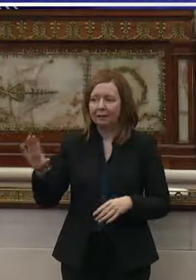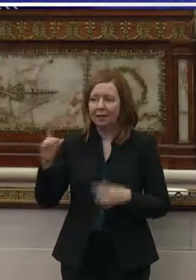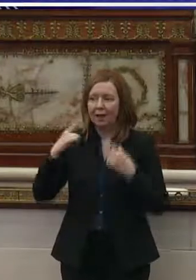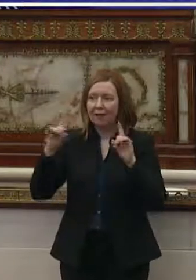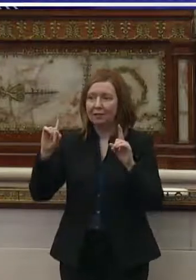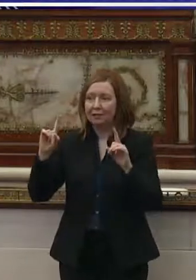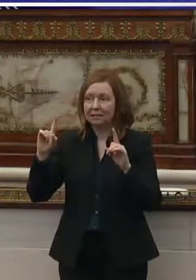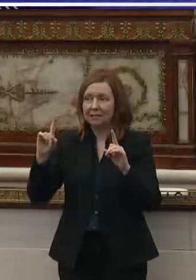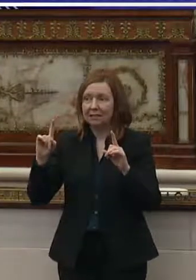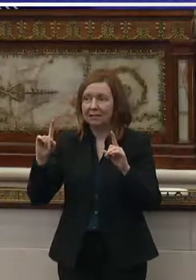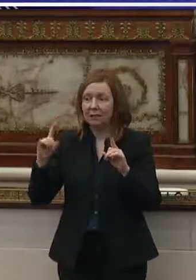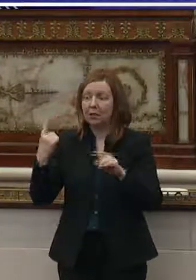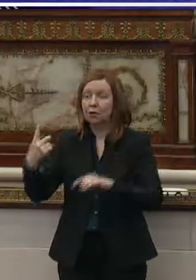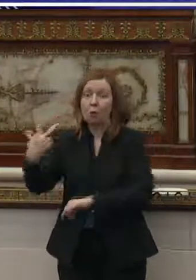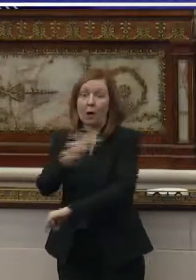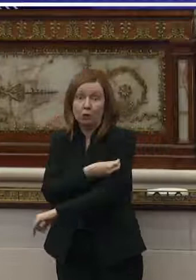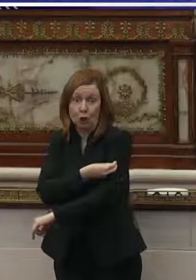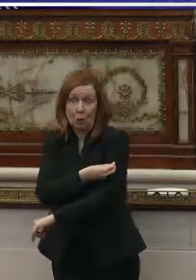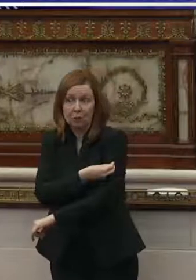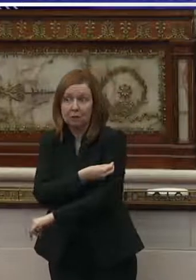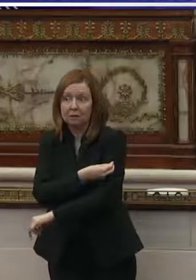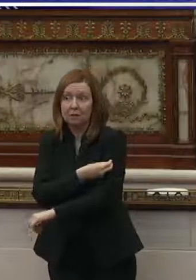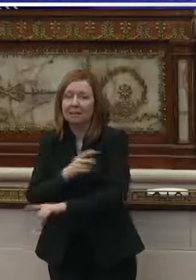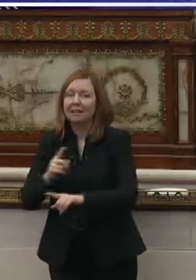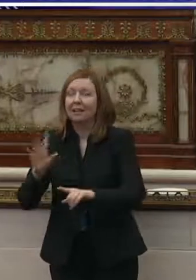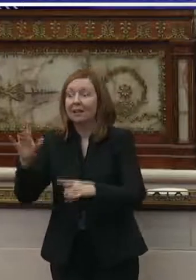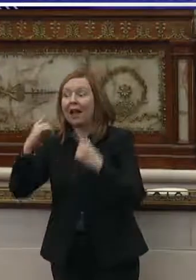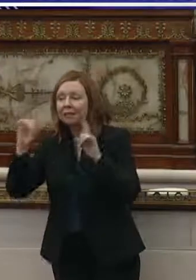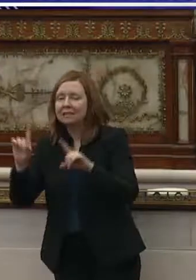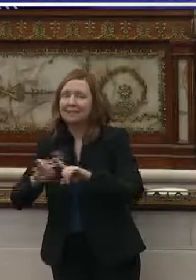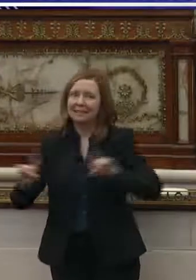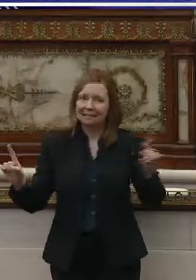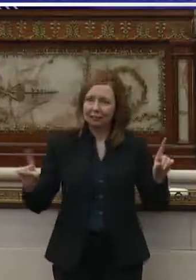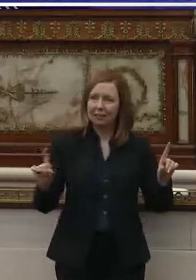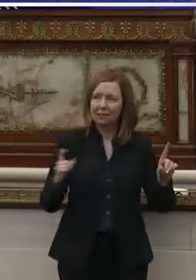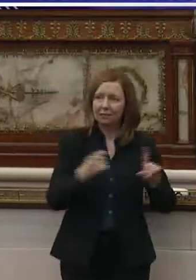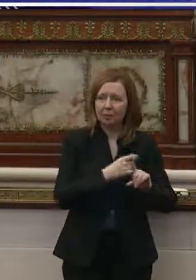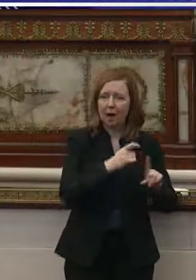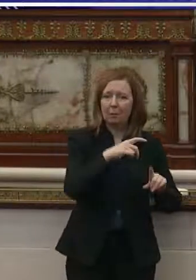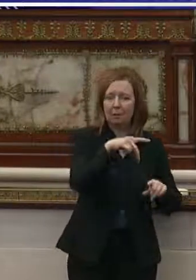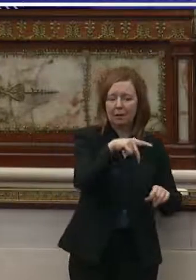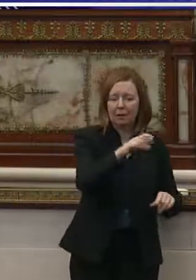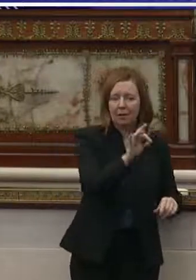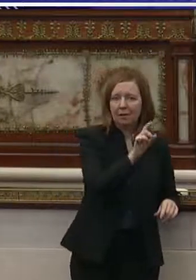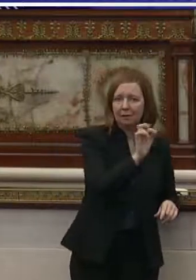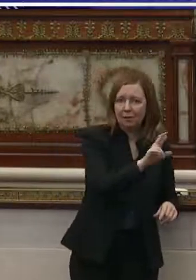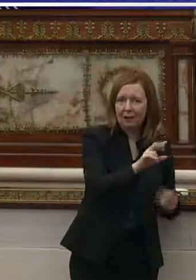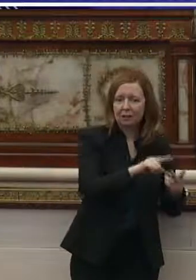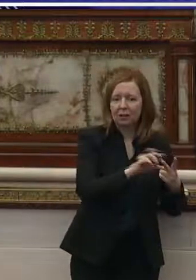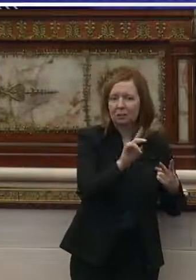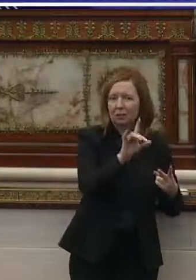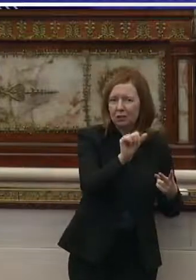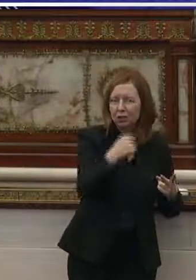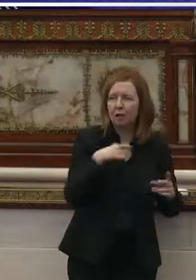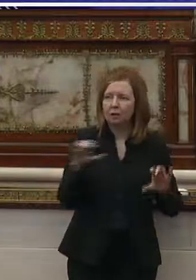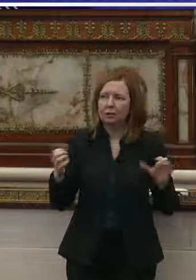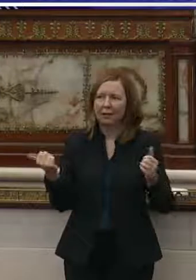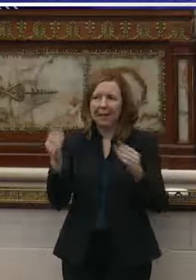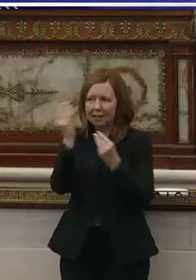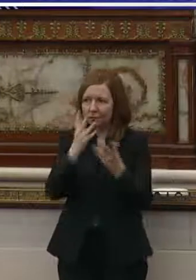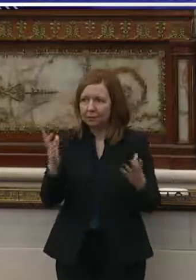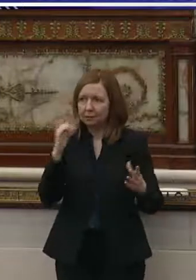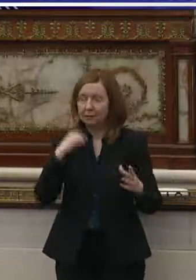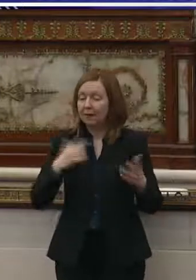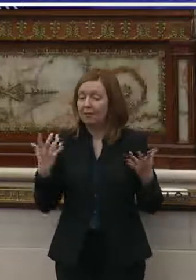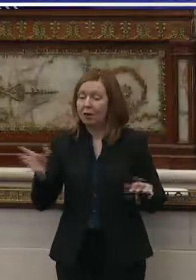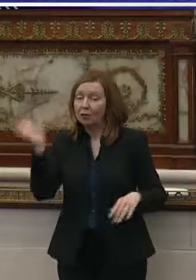efficacy through a one-dose vaccination will be different than Pfizer and Moderna, are we doing any type of information? Because I've